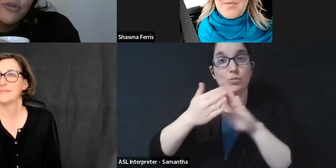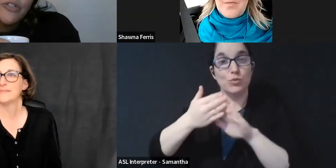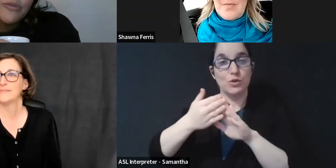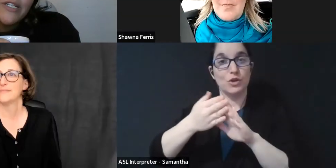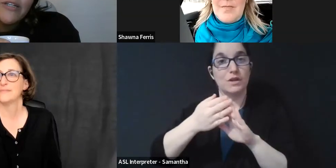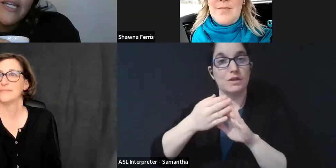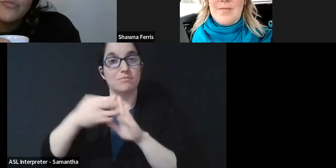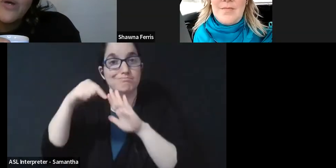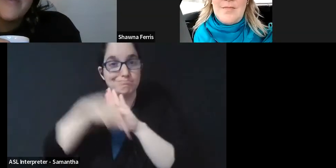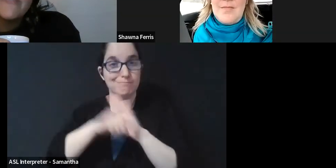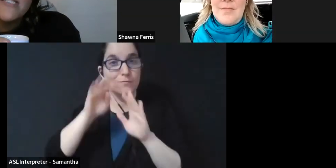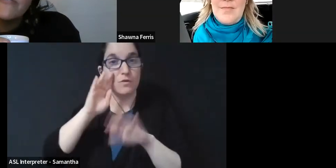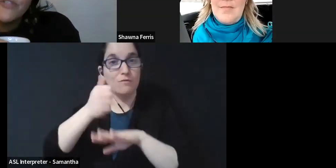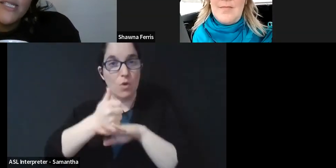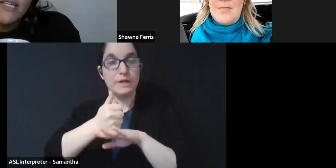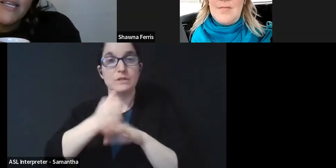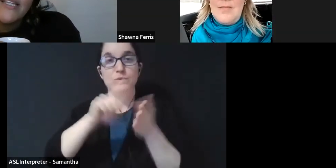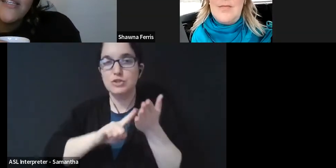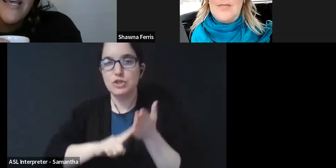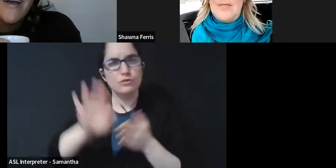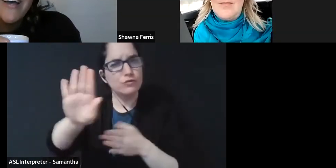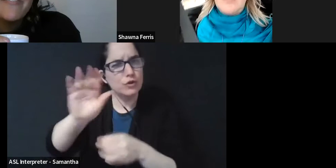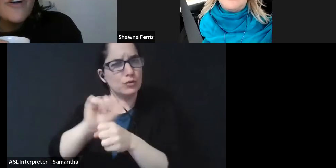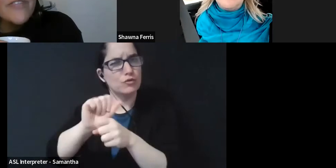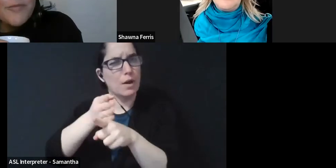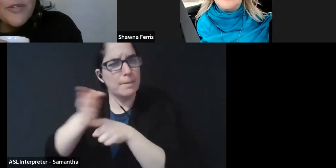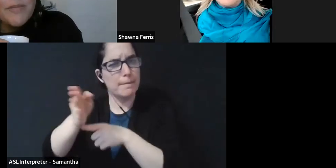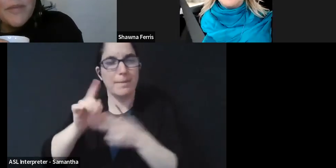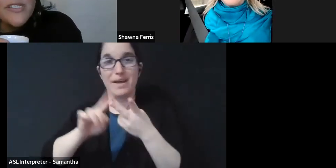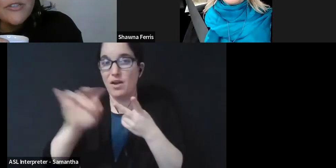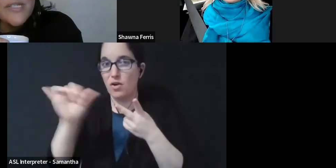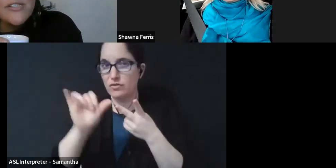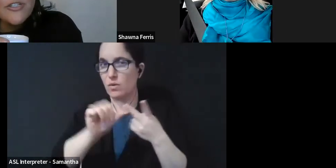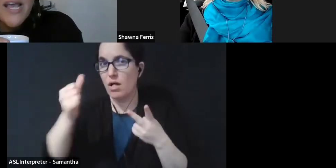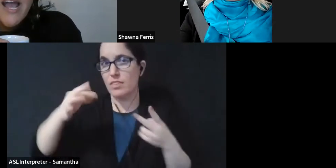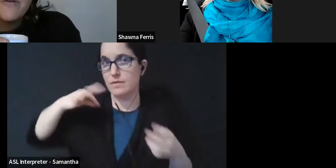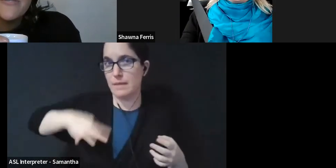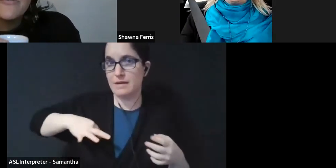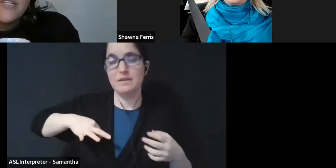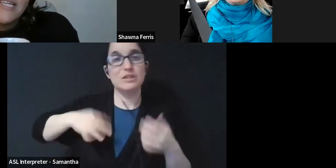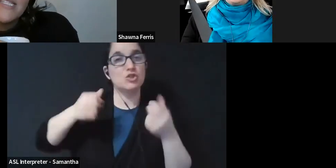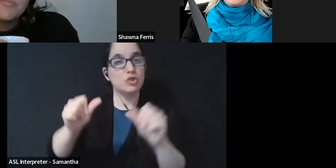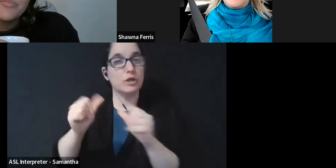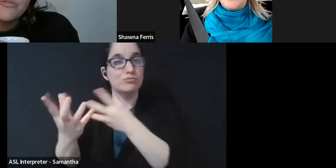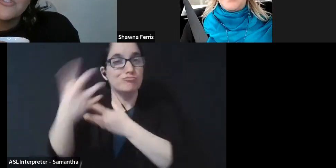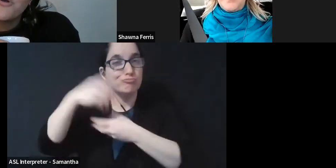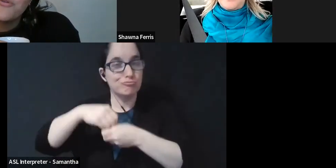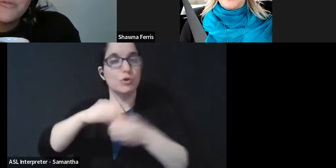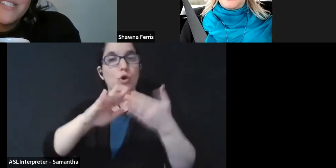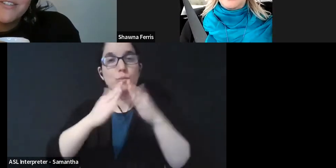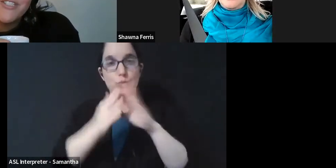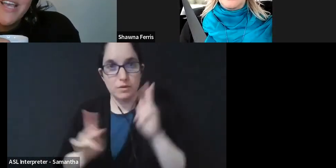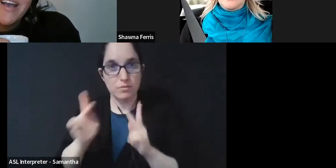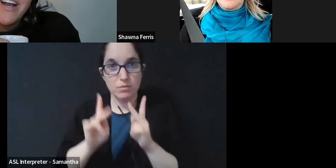for you in your career and what benefits have you seen in involving community members in your research? How do you feel like it's improved your